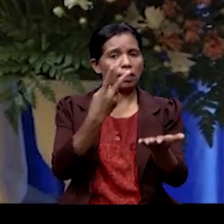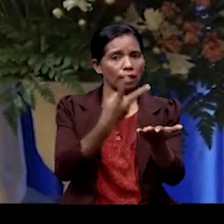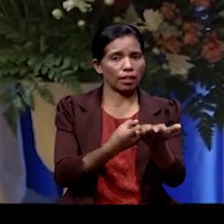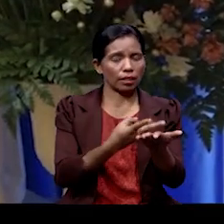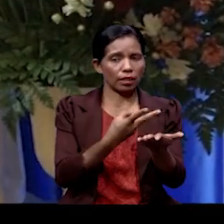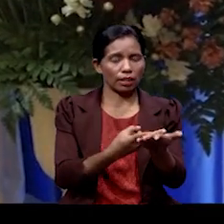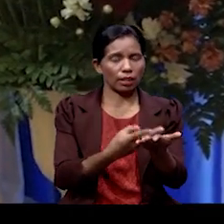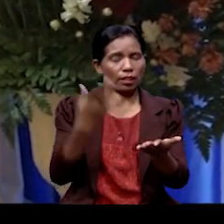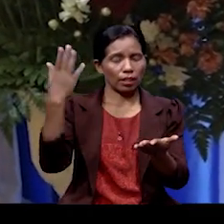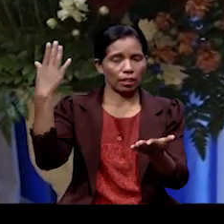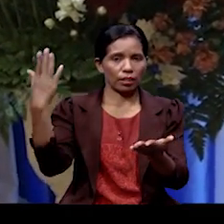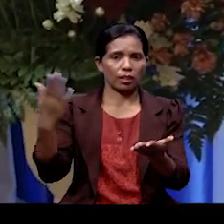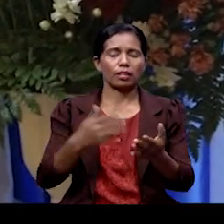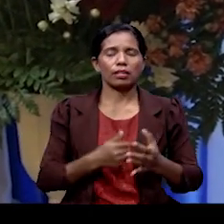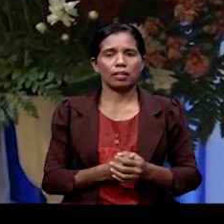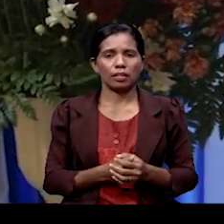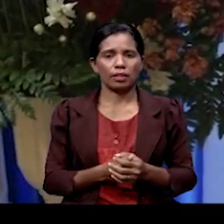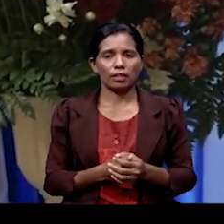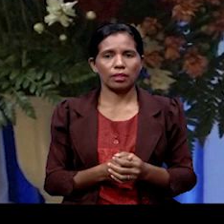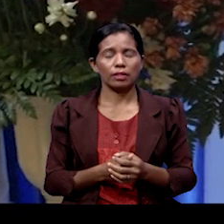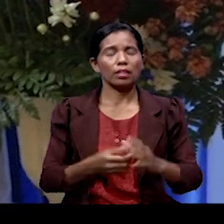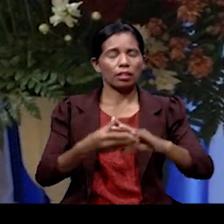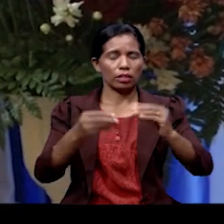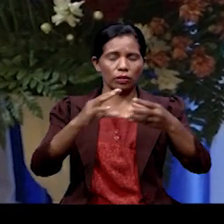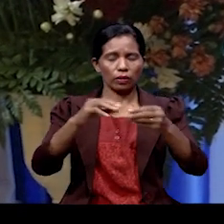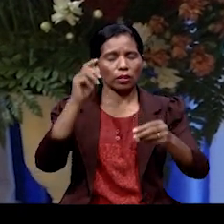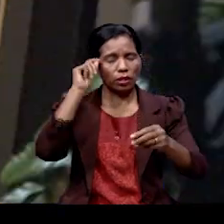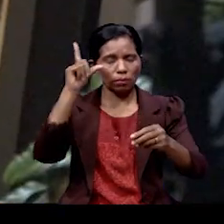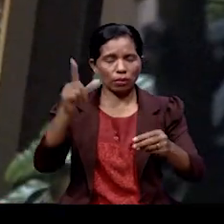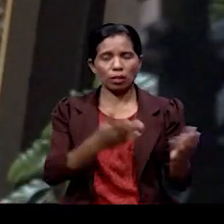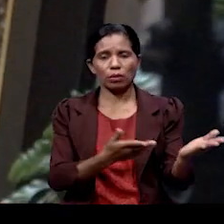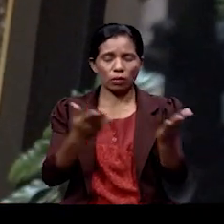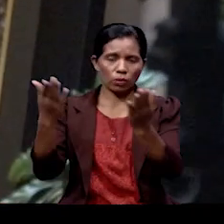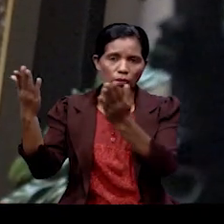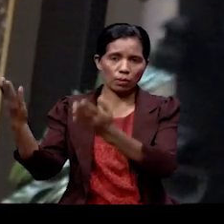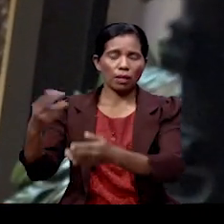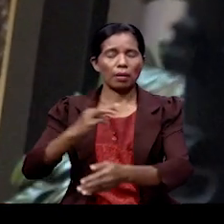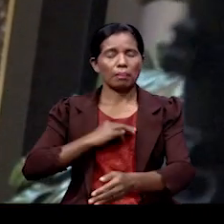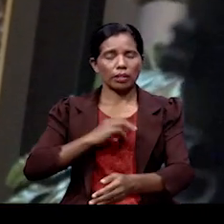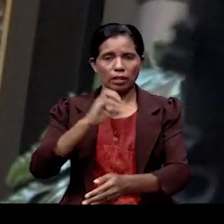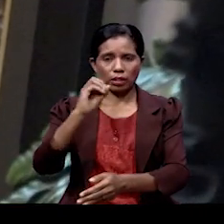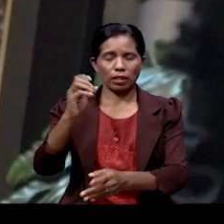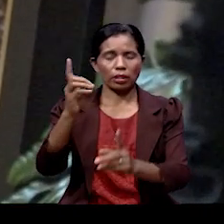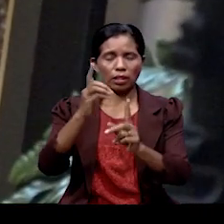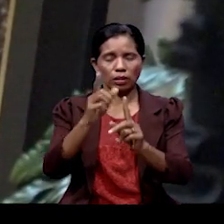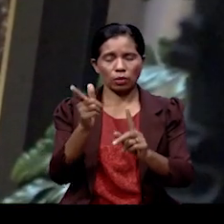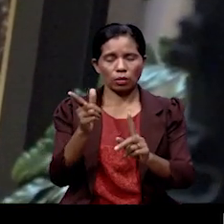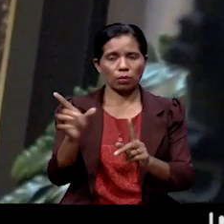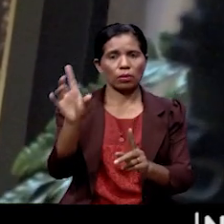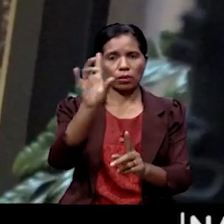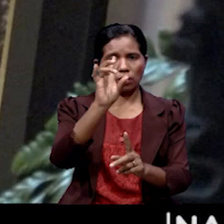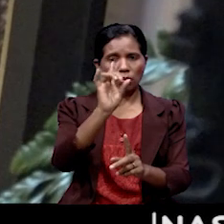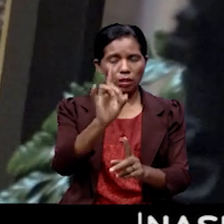Museum Resistencia Timor molok atu bahalot i a Jarding du Zerois da Patria Metinaru i a lorong gronu singwalu fulan setembro